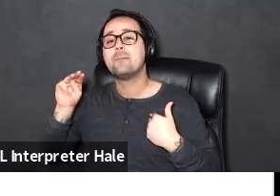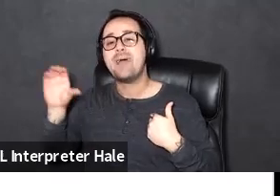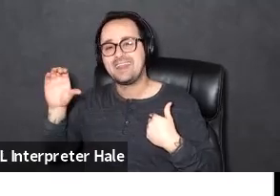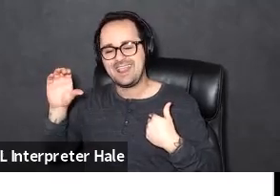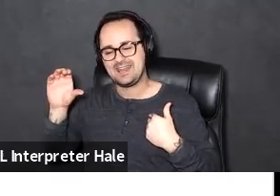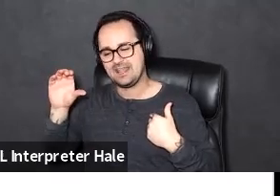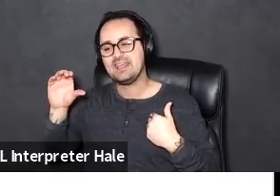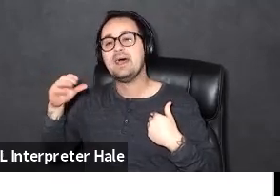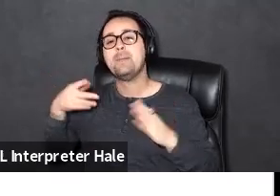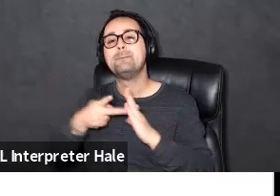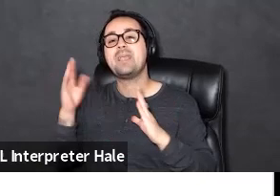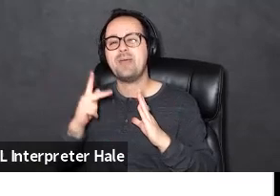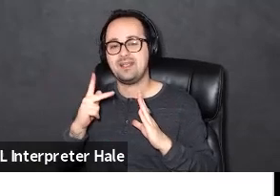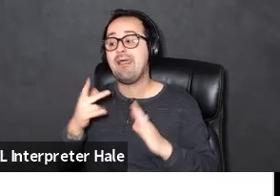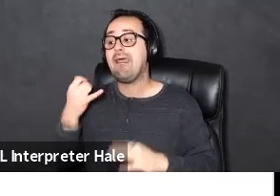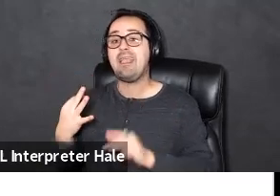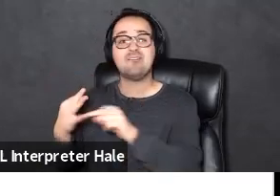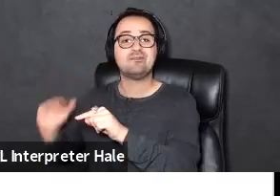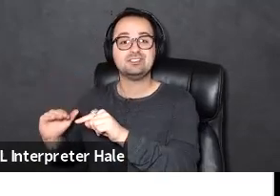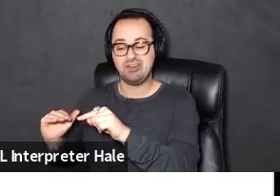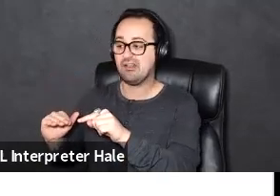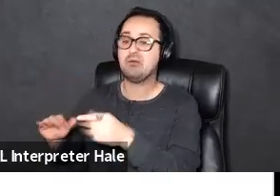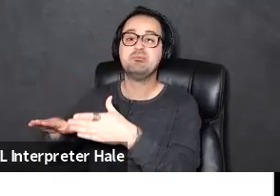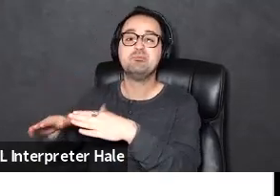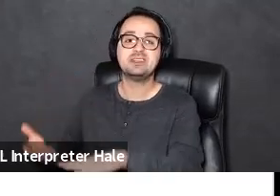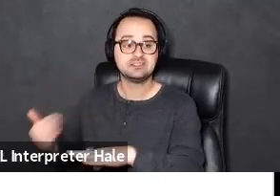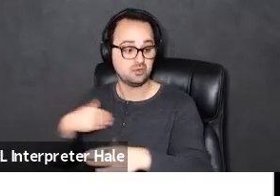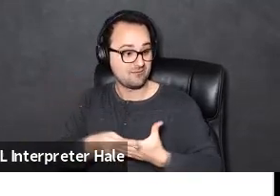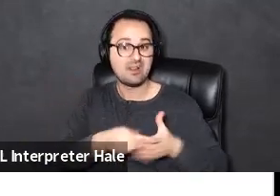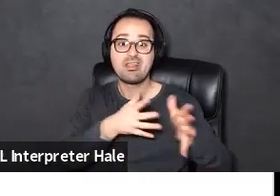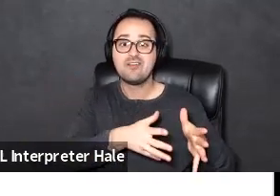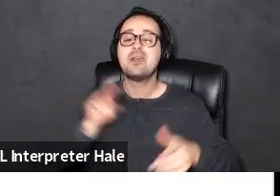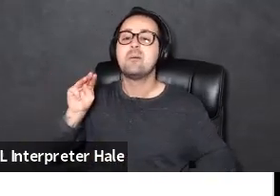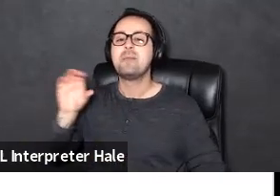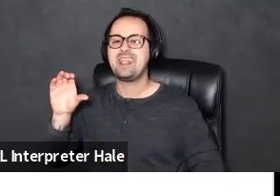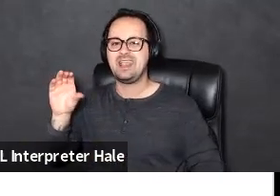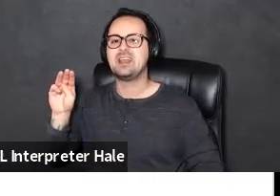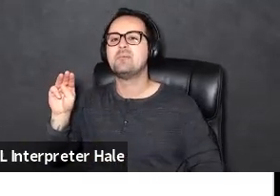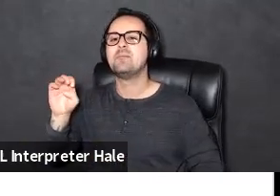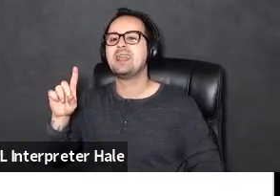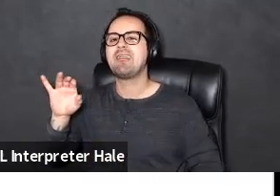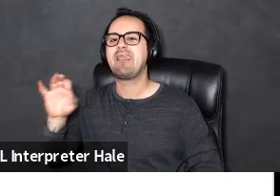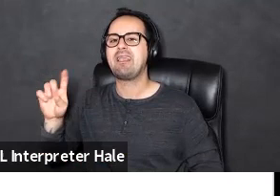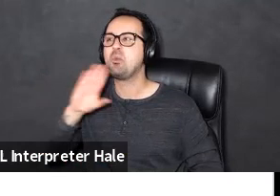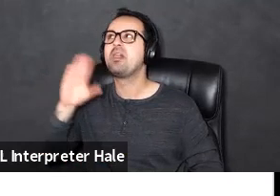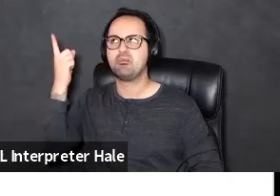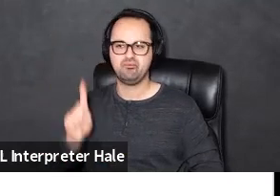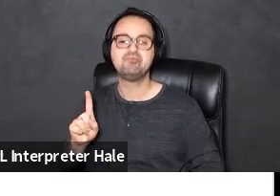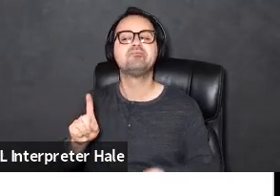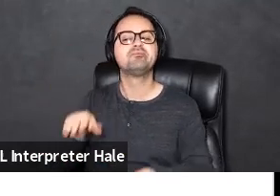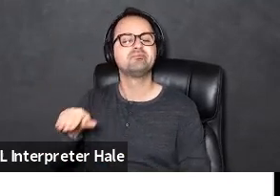this. So if the child passes and there's money in the ABLE account, Medicaid will step in and say, hey, we have